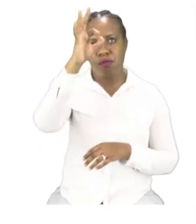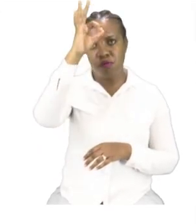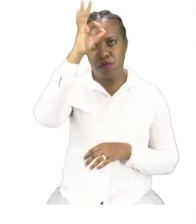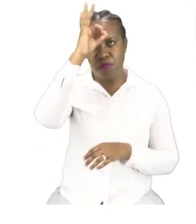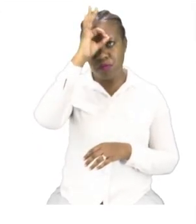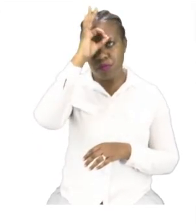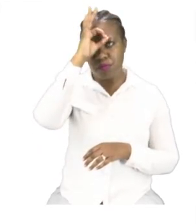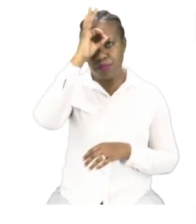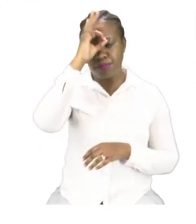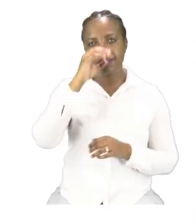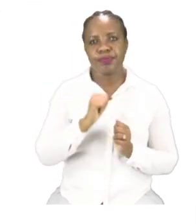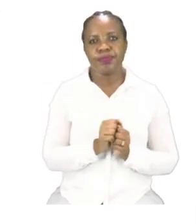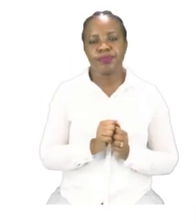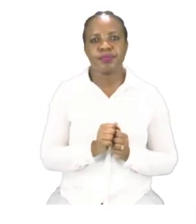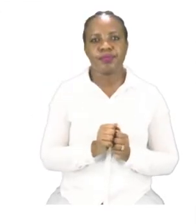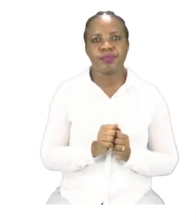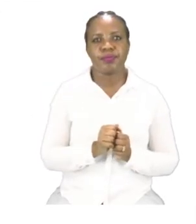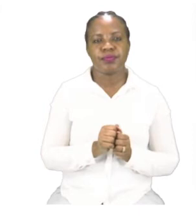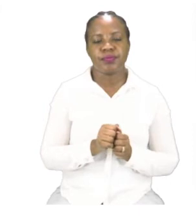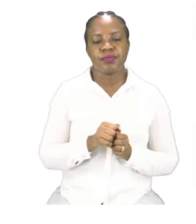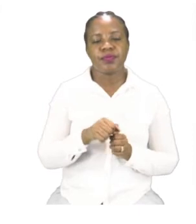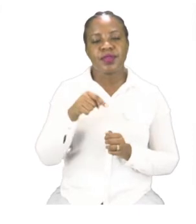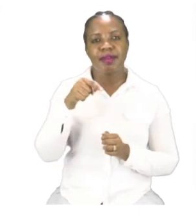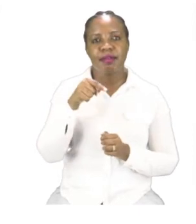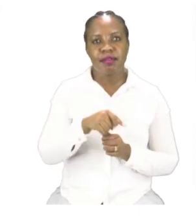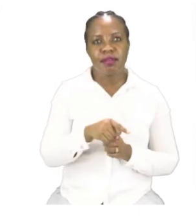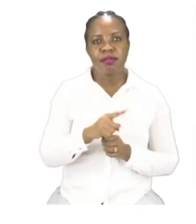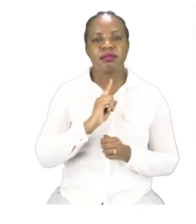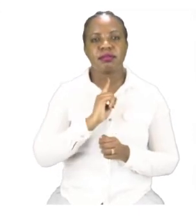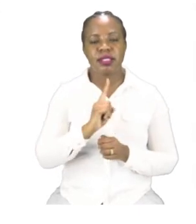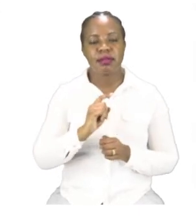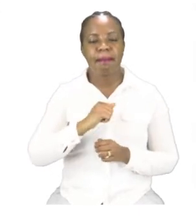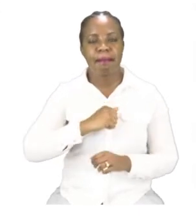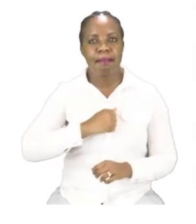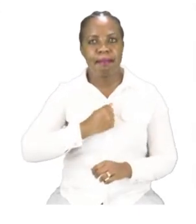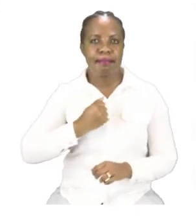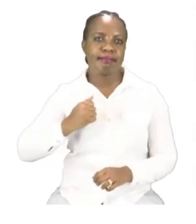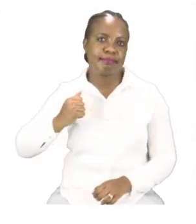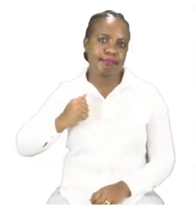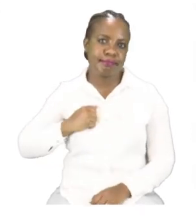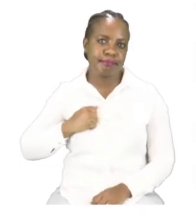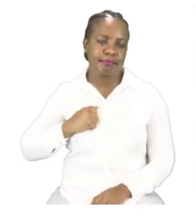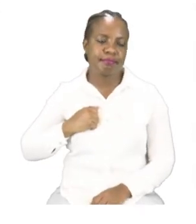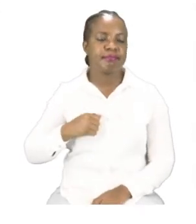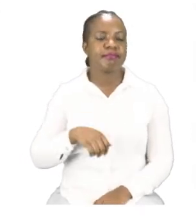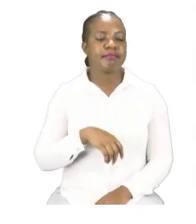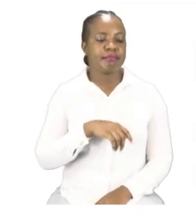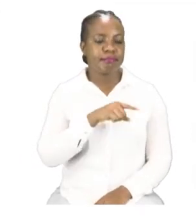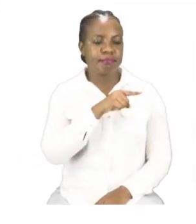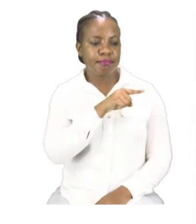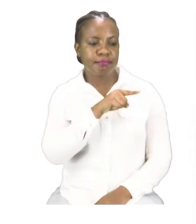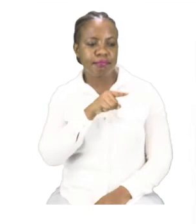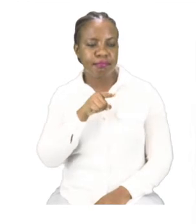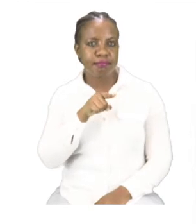Let's repeat. This is my dad. Dash is a